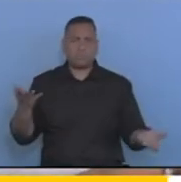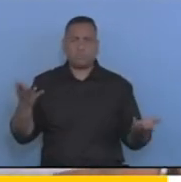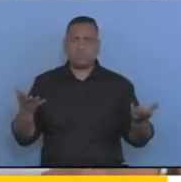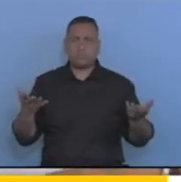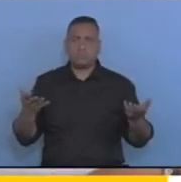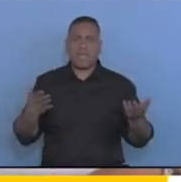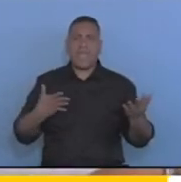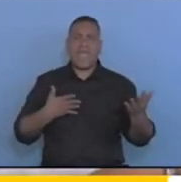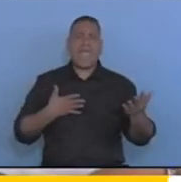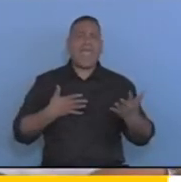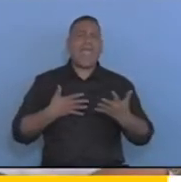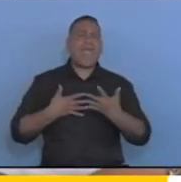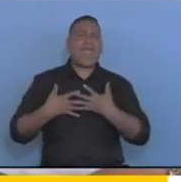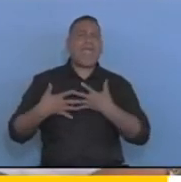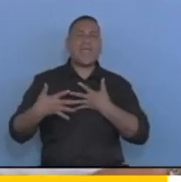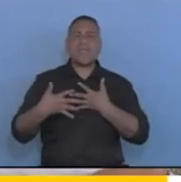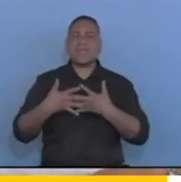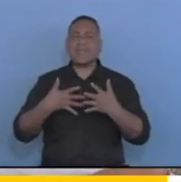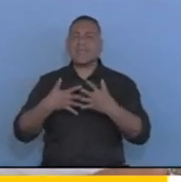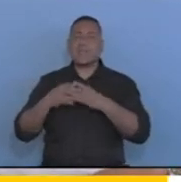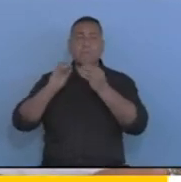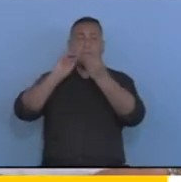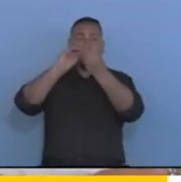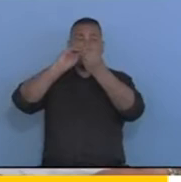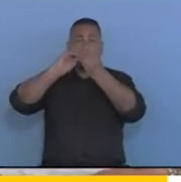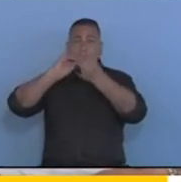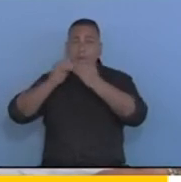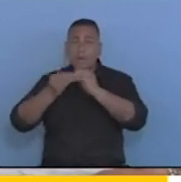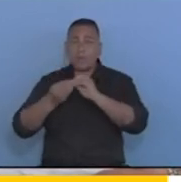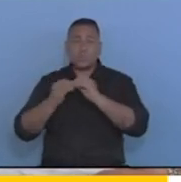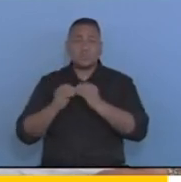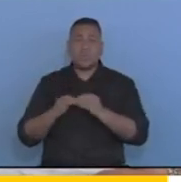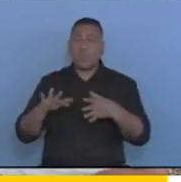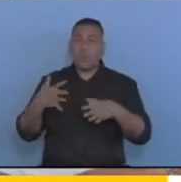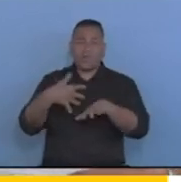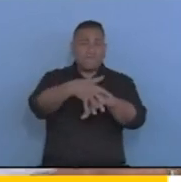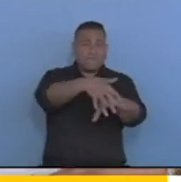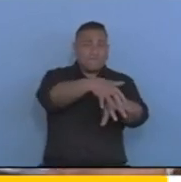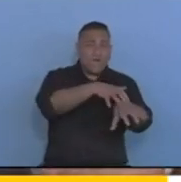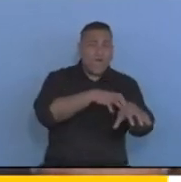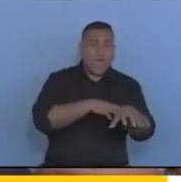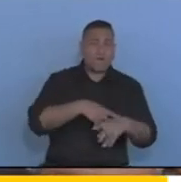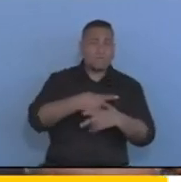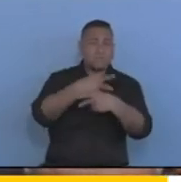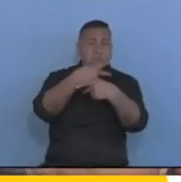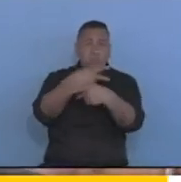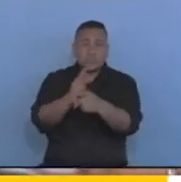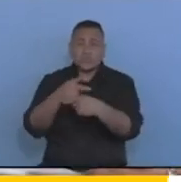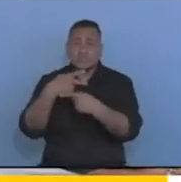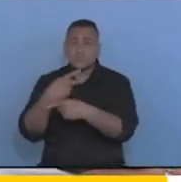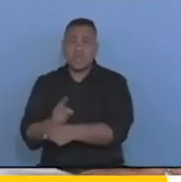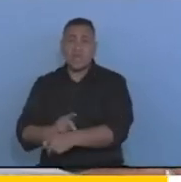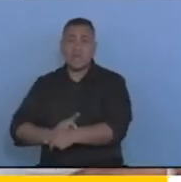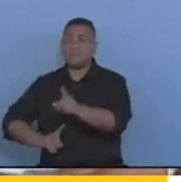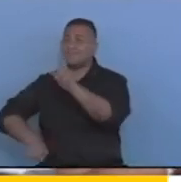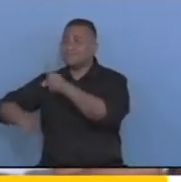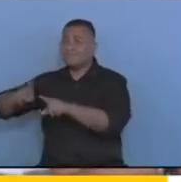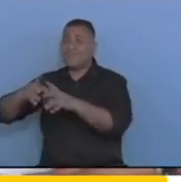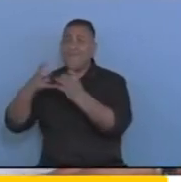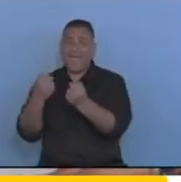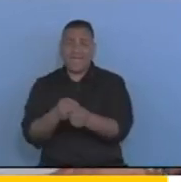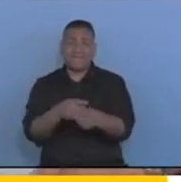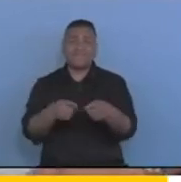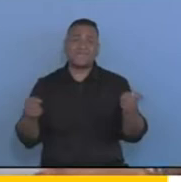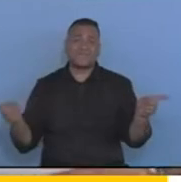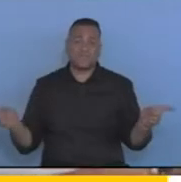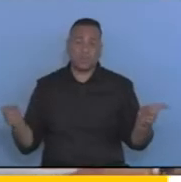you can think of, agriculture, food production, automotive production. So the main thing that we focus on here, on the heavy